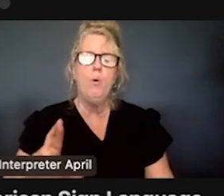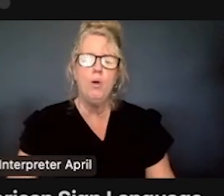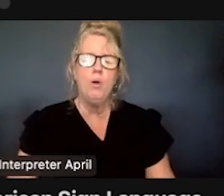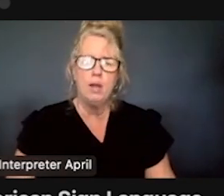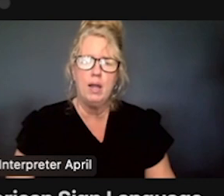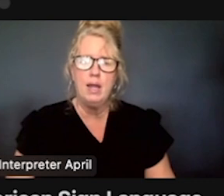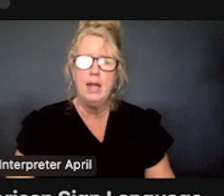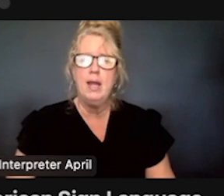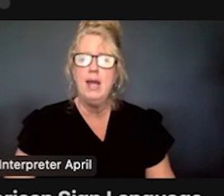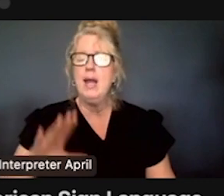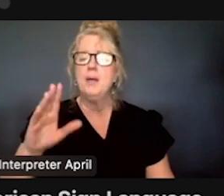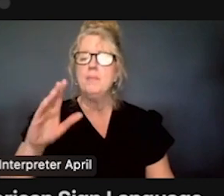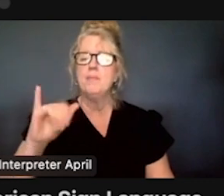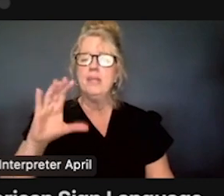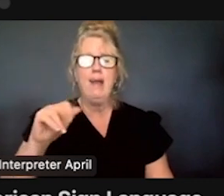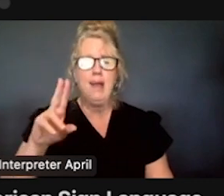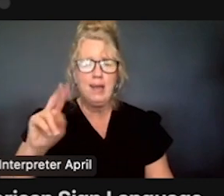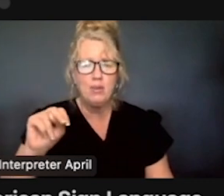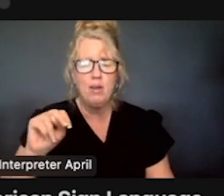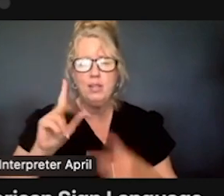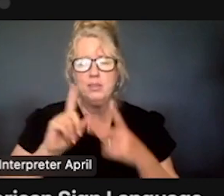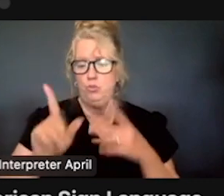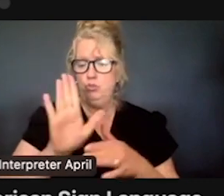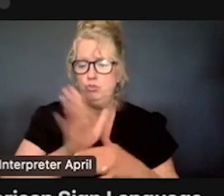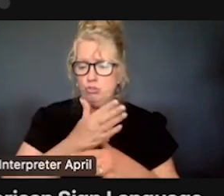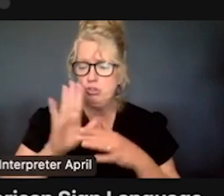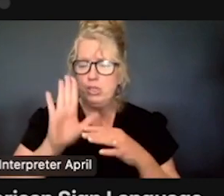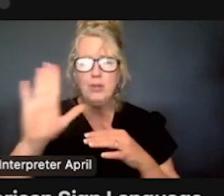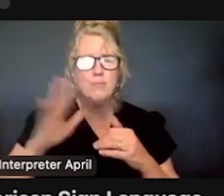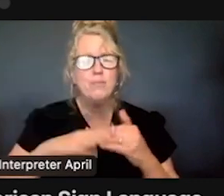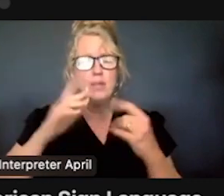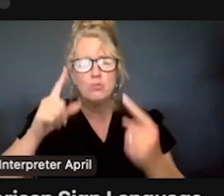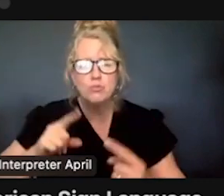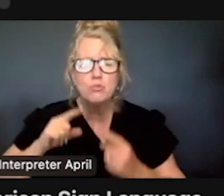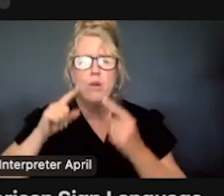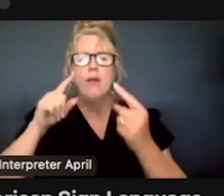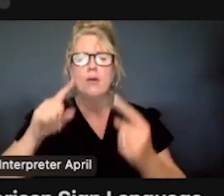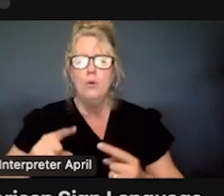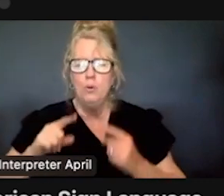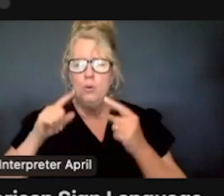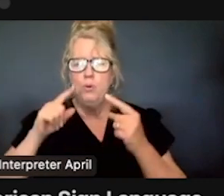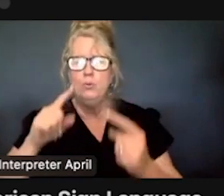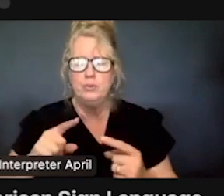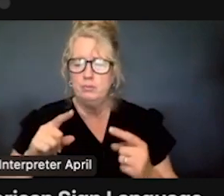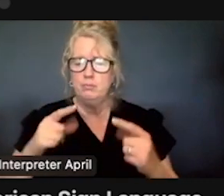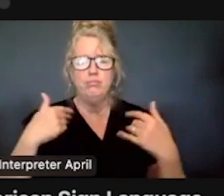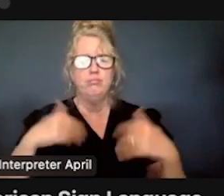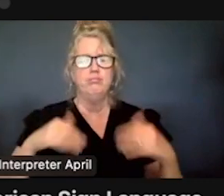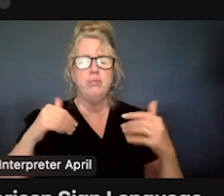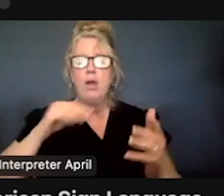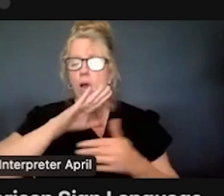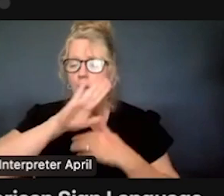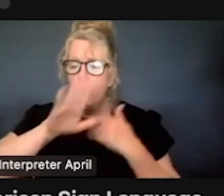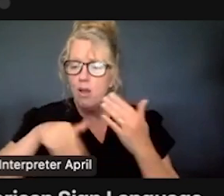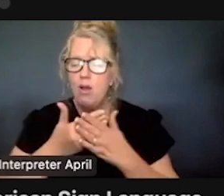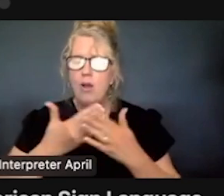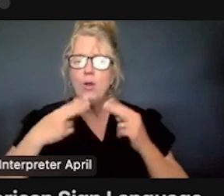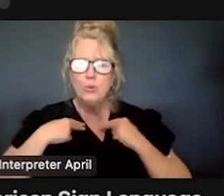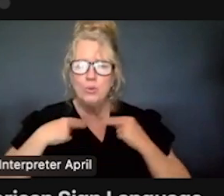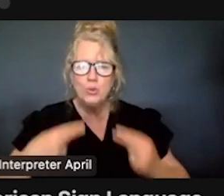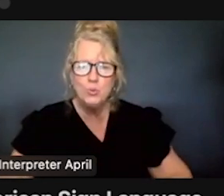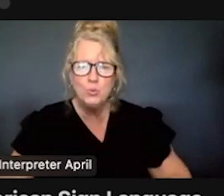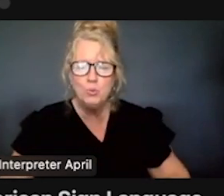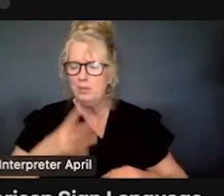musical icons sharing their own struggles, that we're all human here, that we can't do